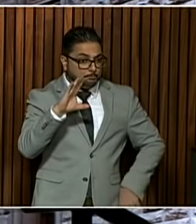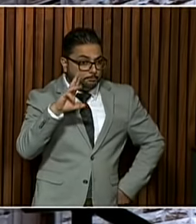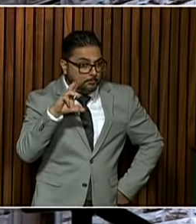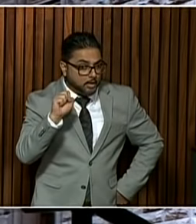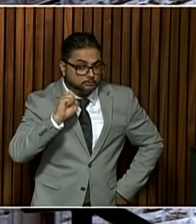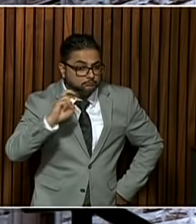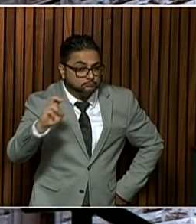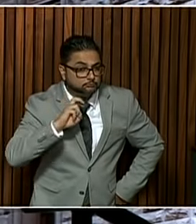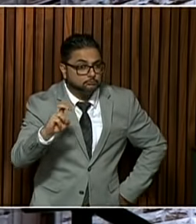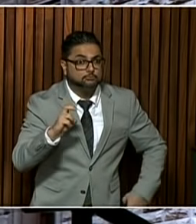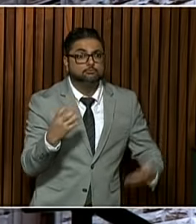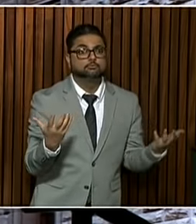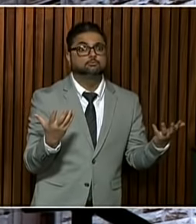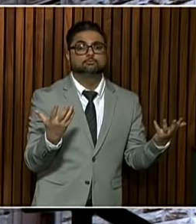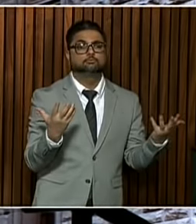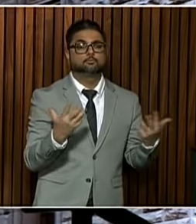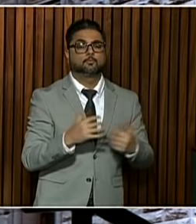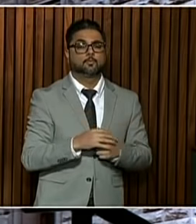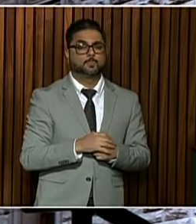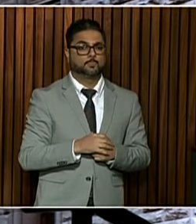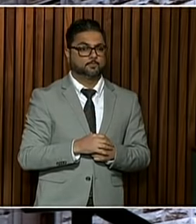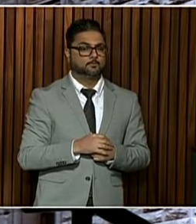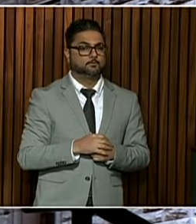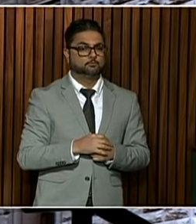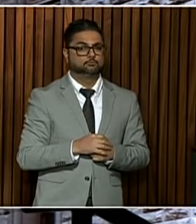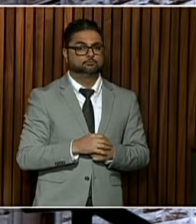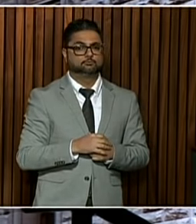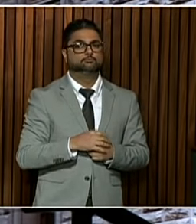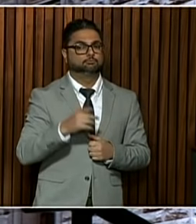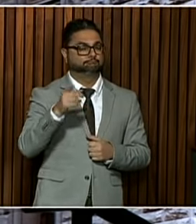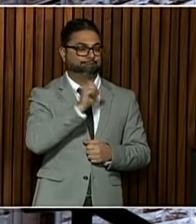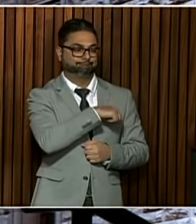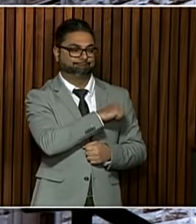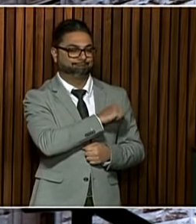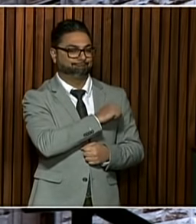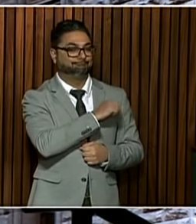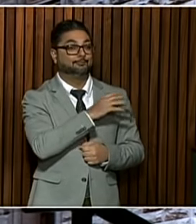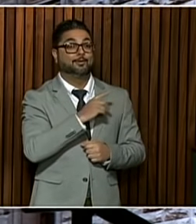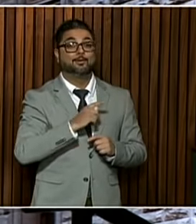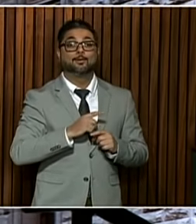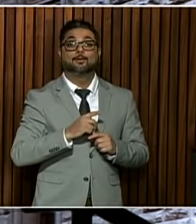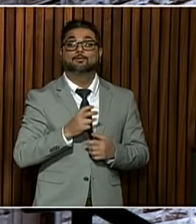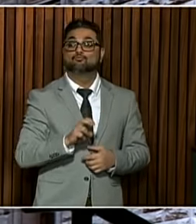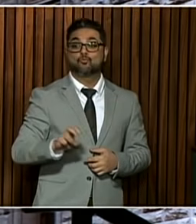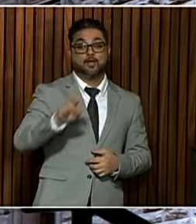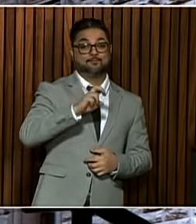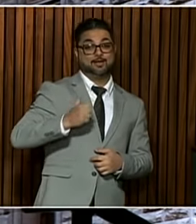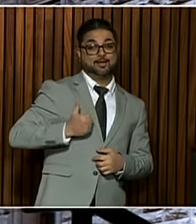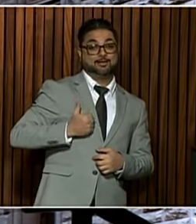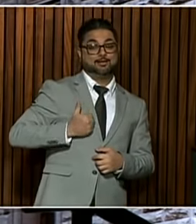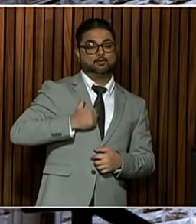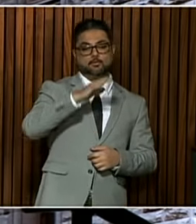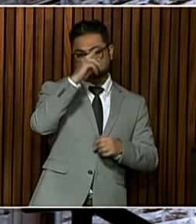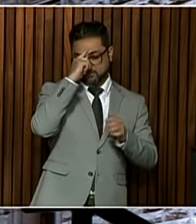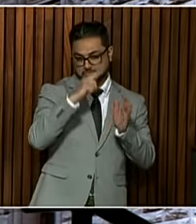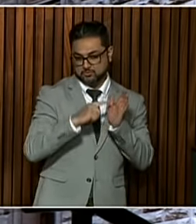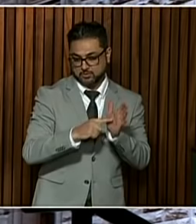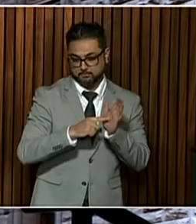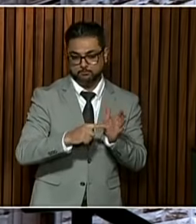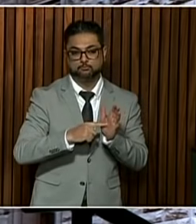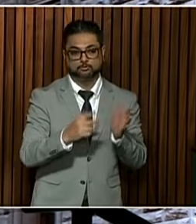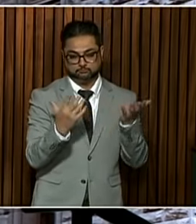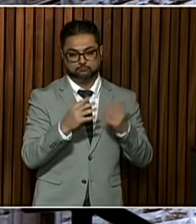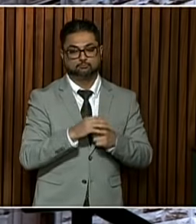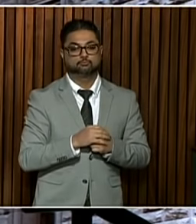announce concerns with travel domestic within Canada if you're symptomatic. Of course, our thing, if they were